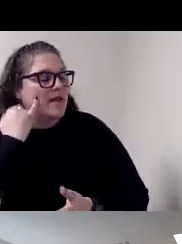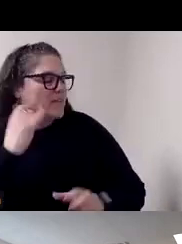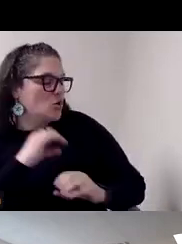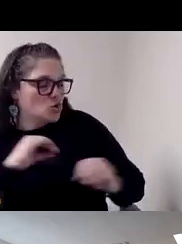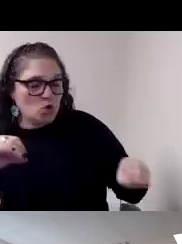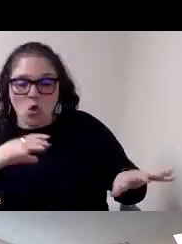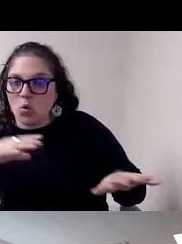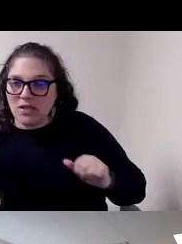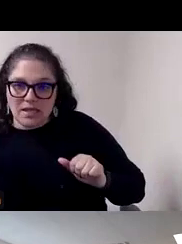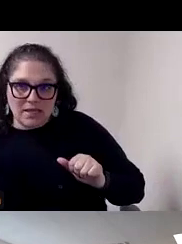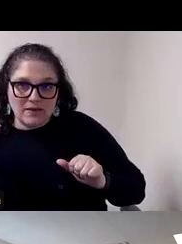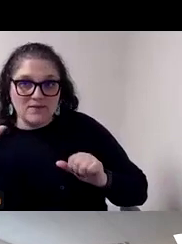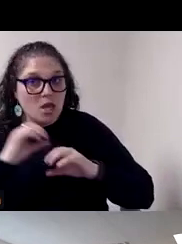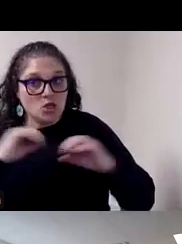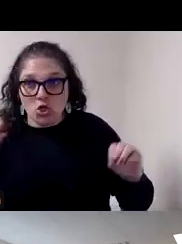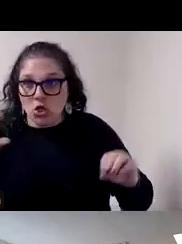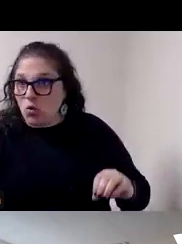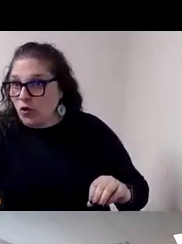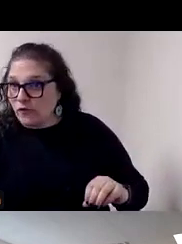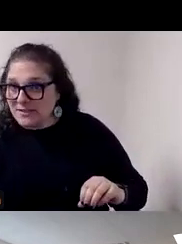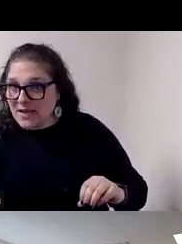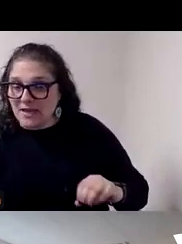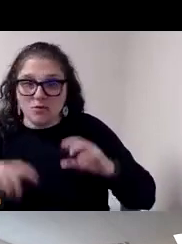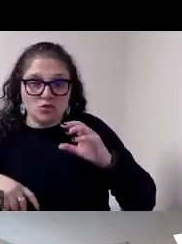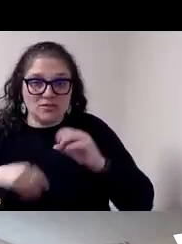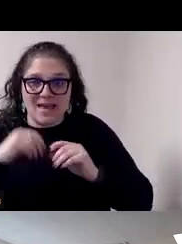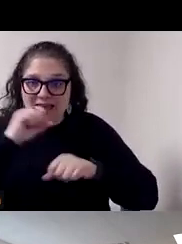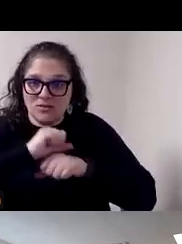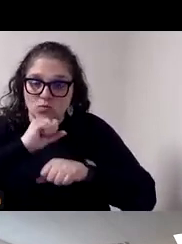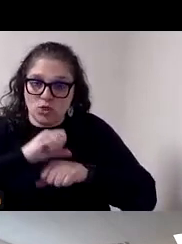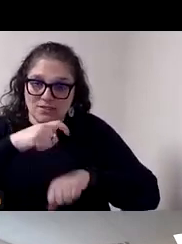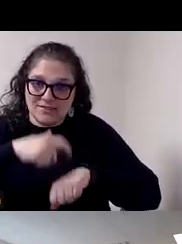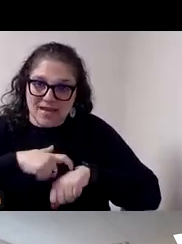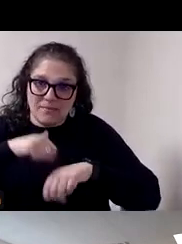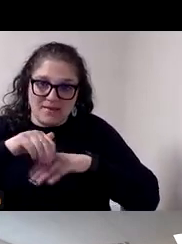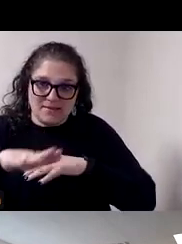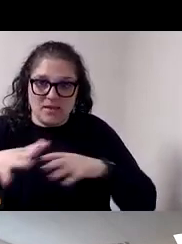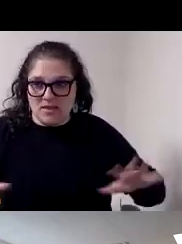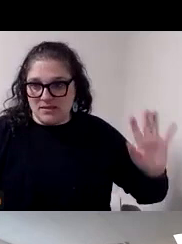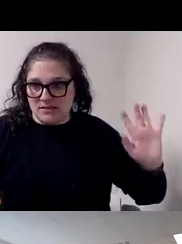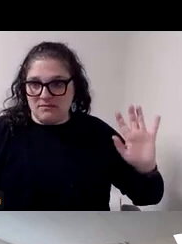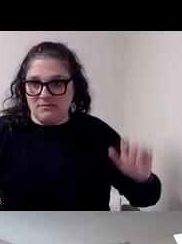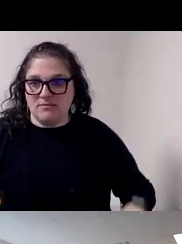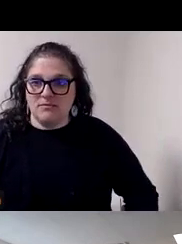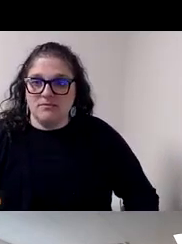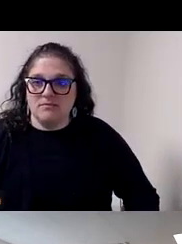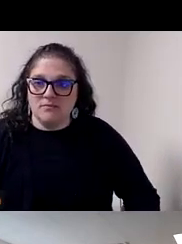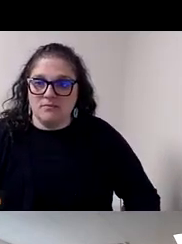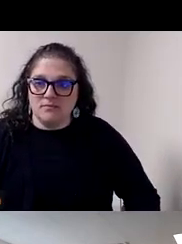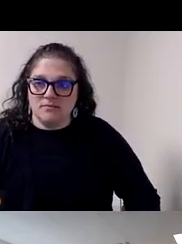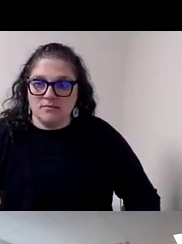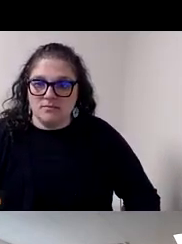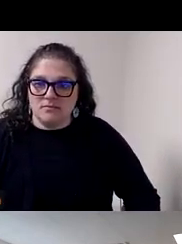and no overtime. You just got to enter your time worked and submit it. No attachments needed.